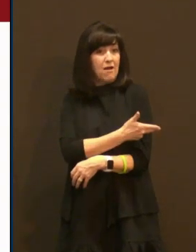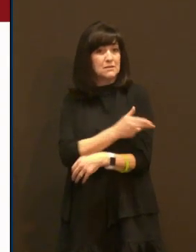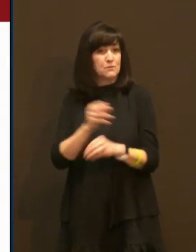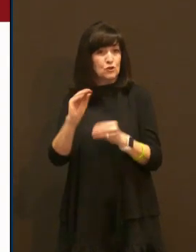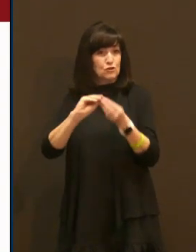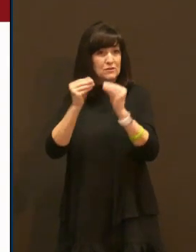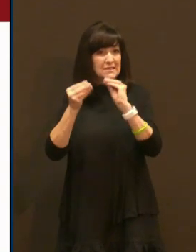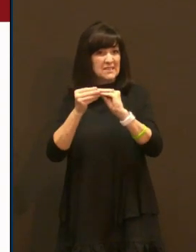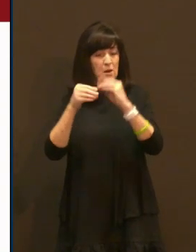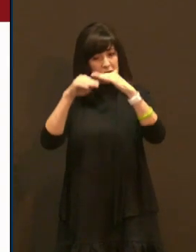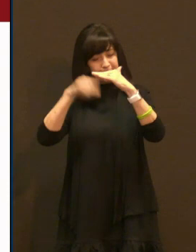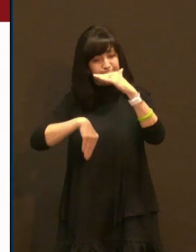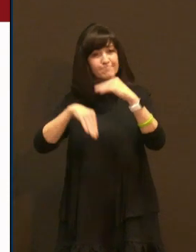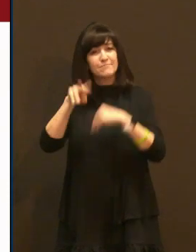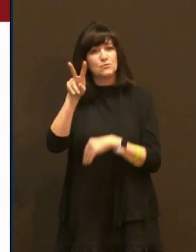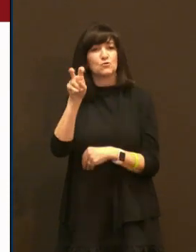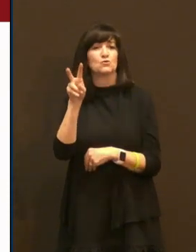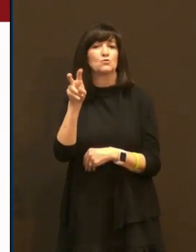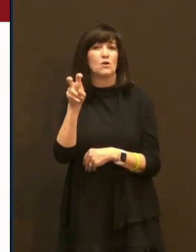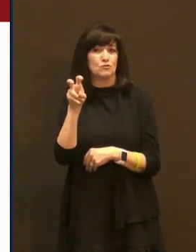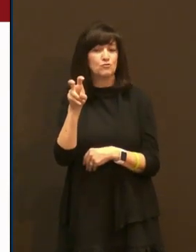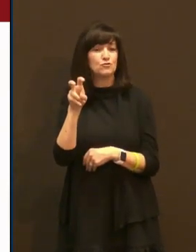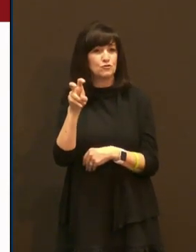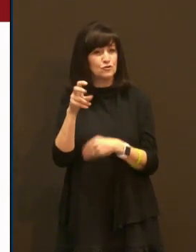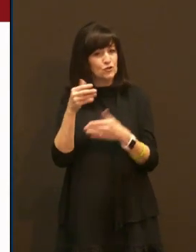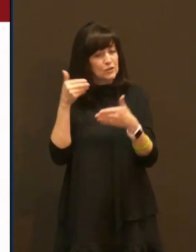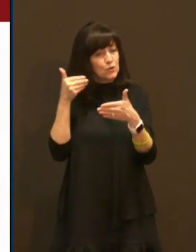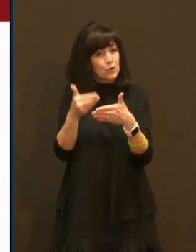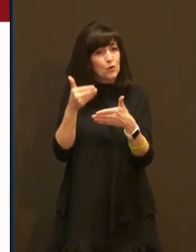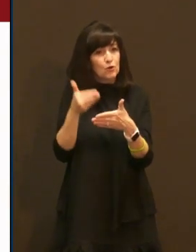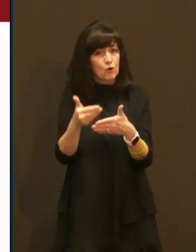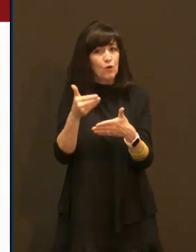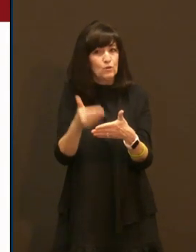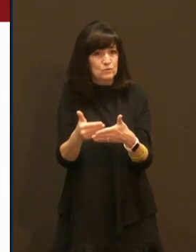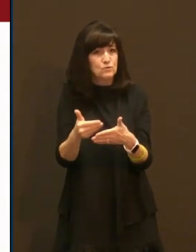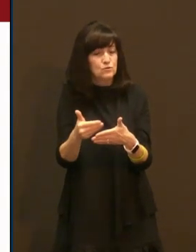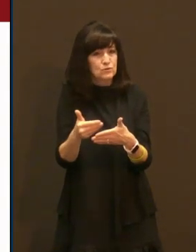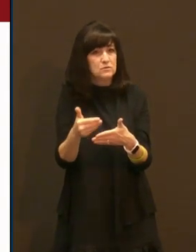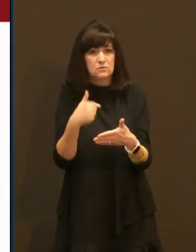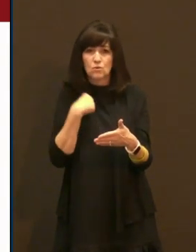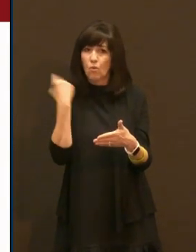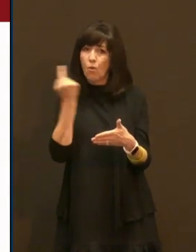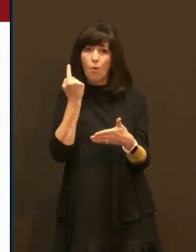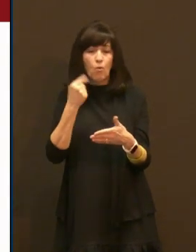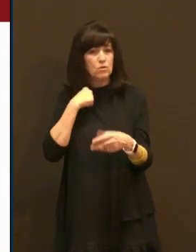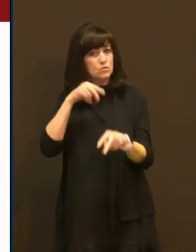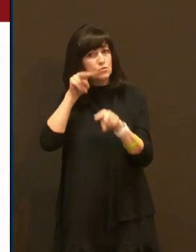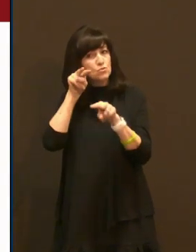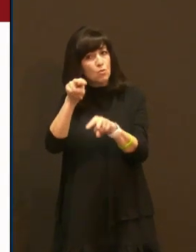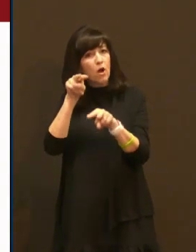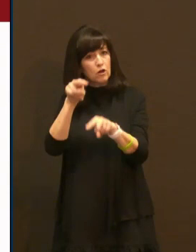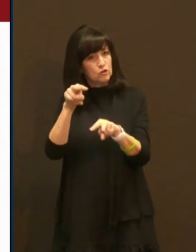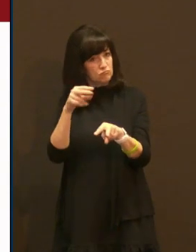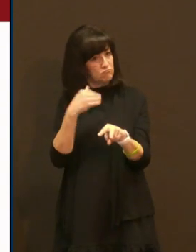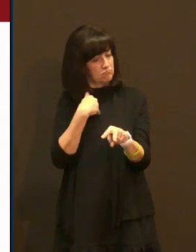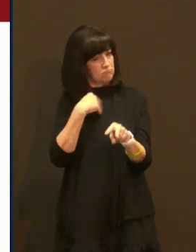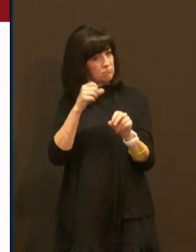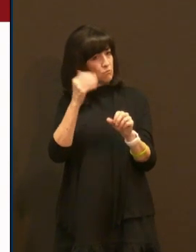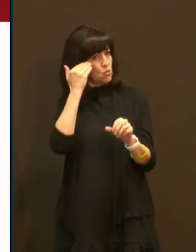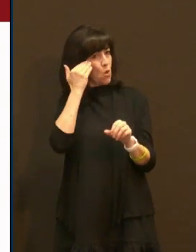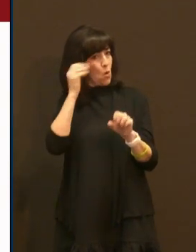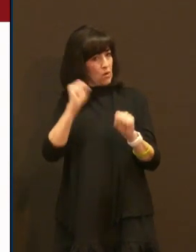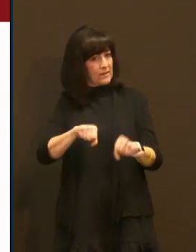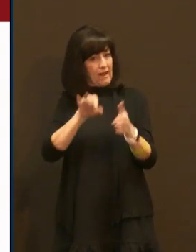as I've said week in and week out, the most reliable number that we have, because they're actual people that